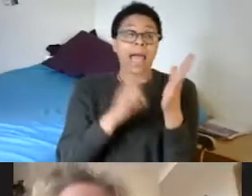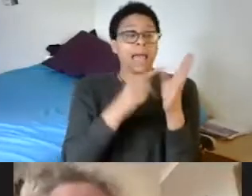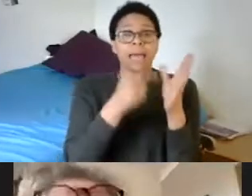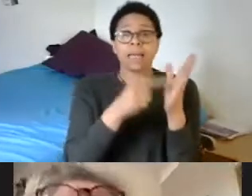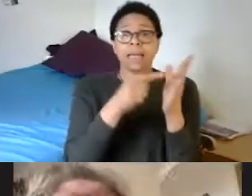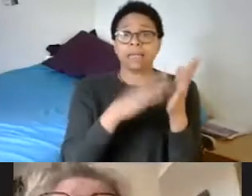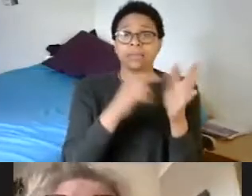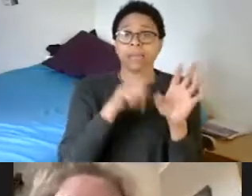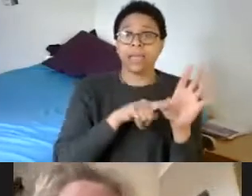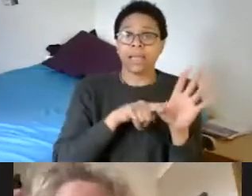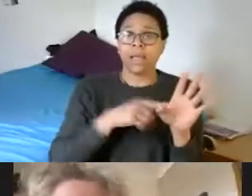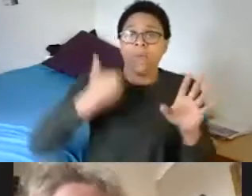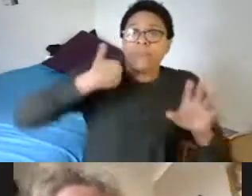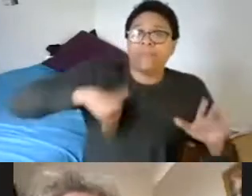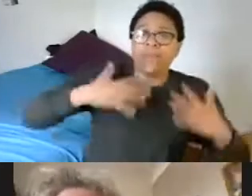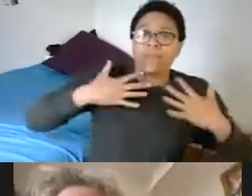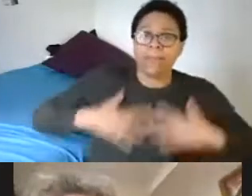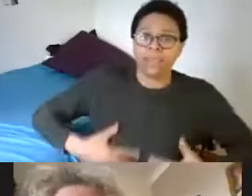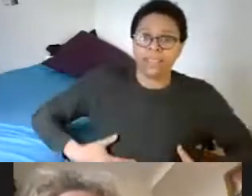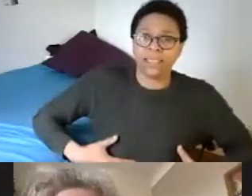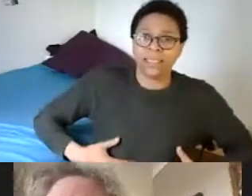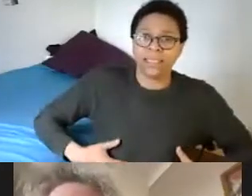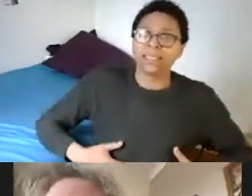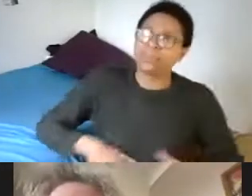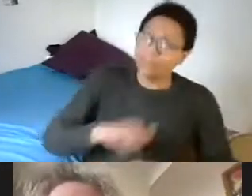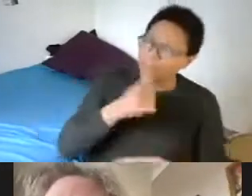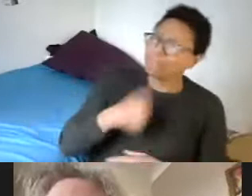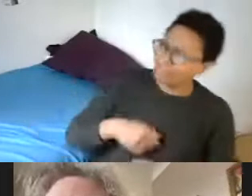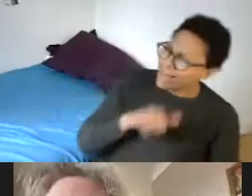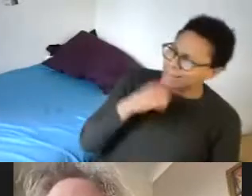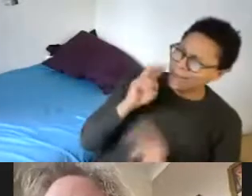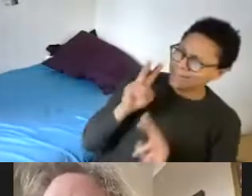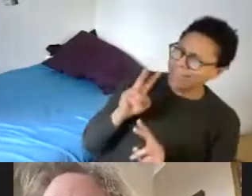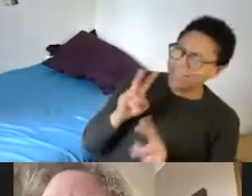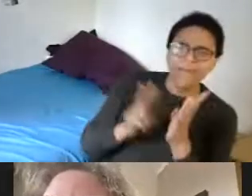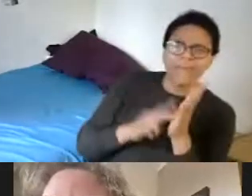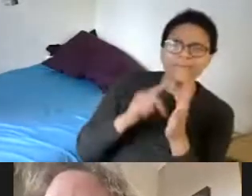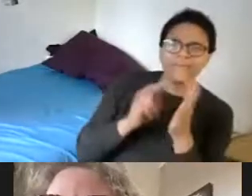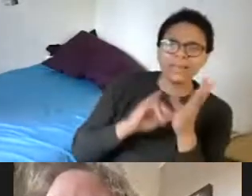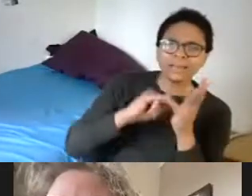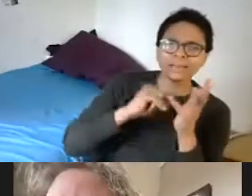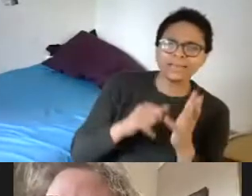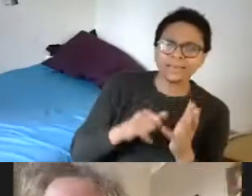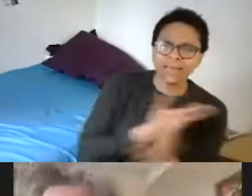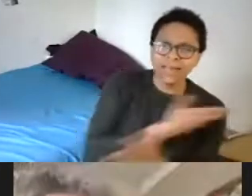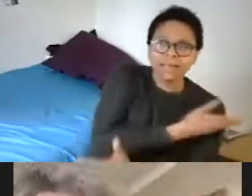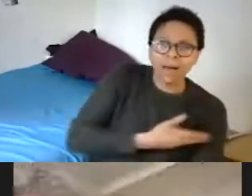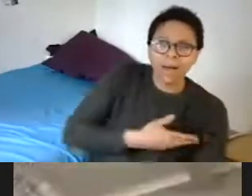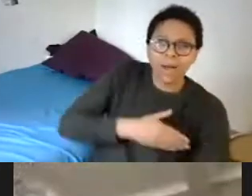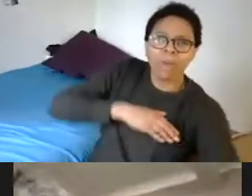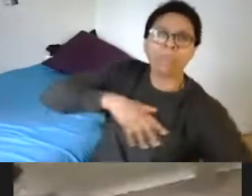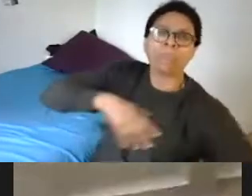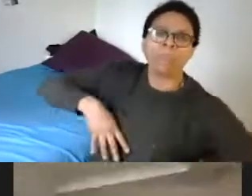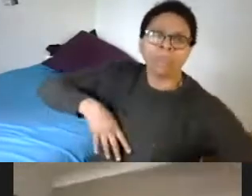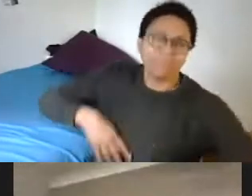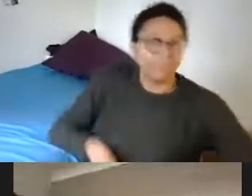Human Body. It's also nice that we've got the Venus de Milo on the front, you know, to show the female human body, you know. Yeah. So yeah, it's